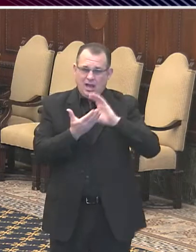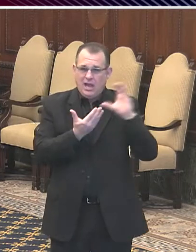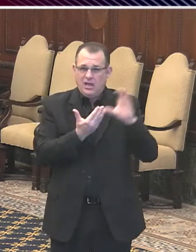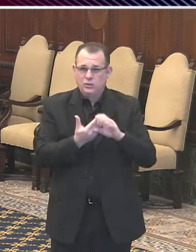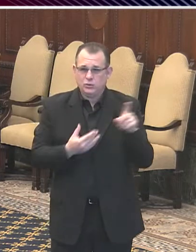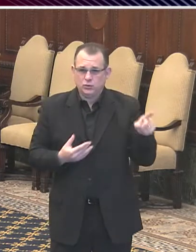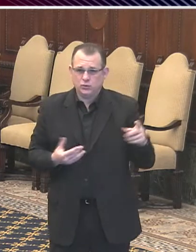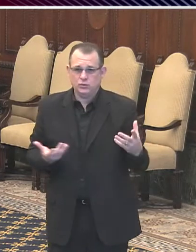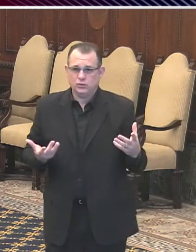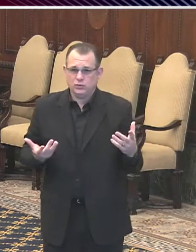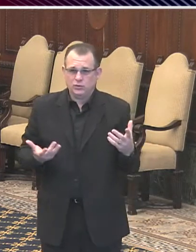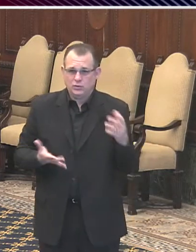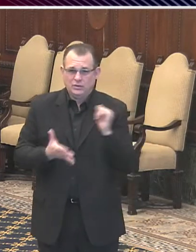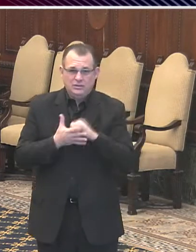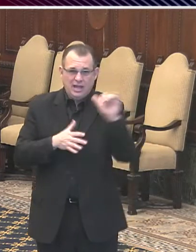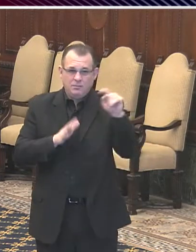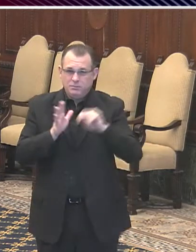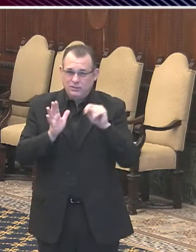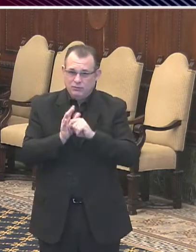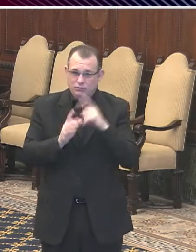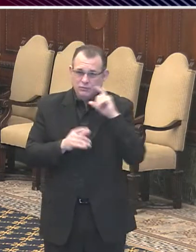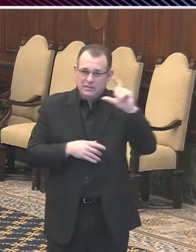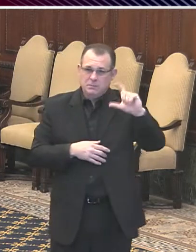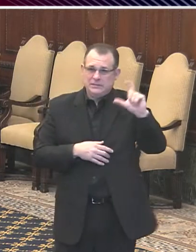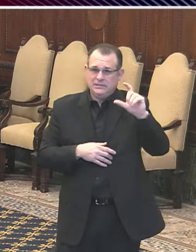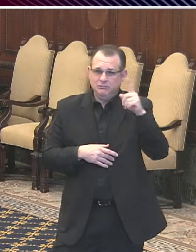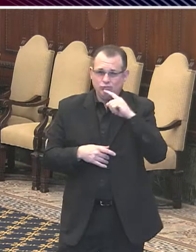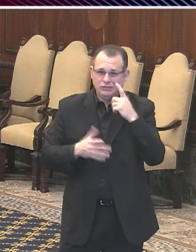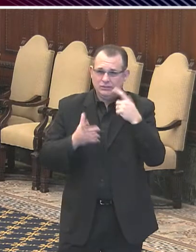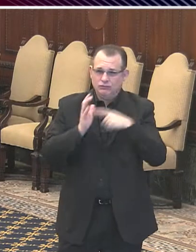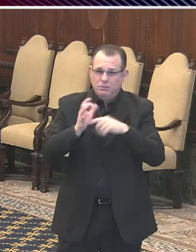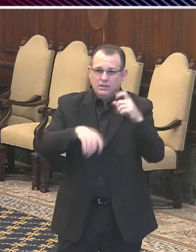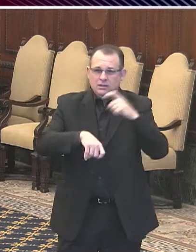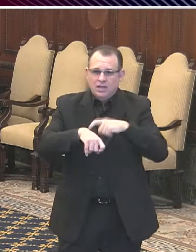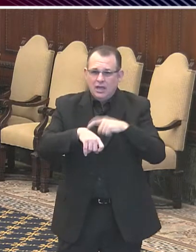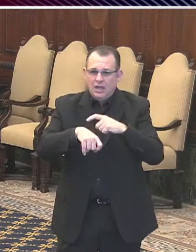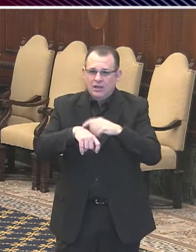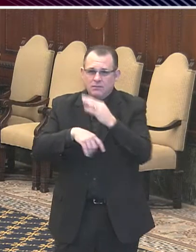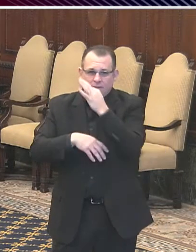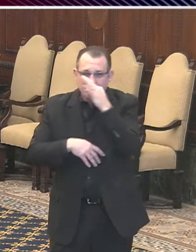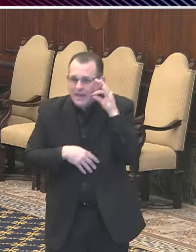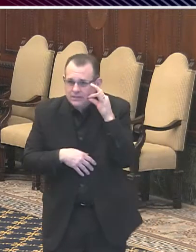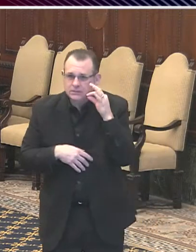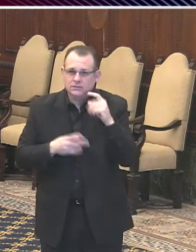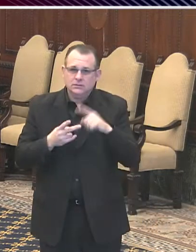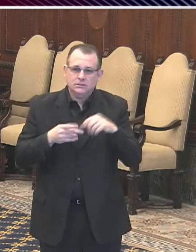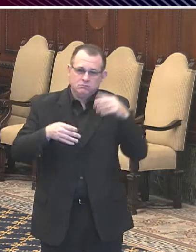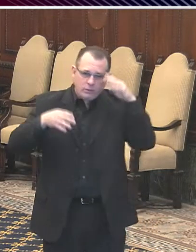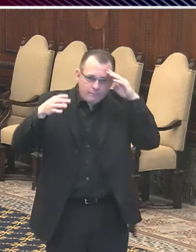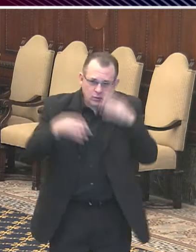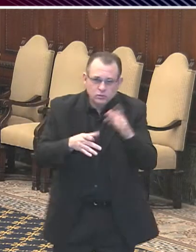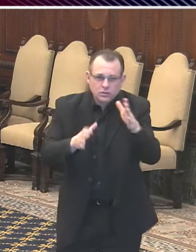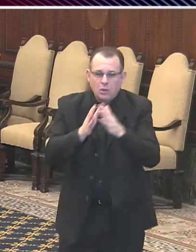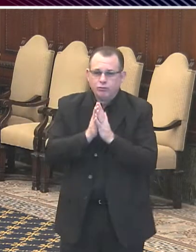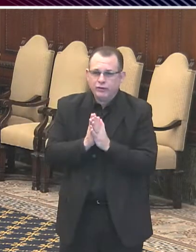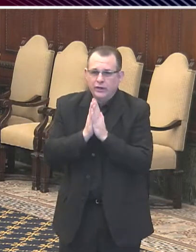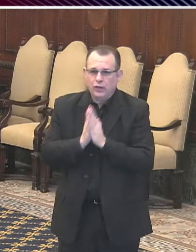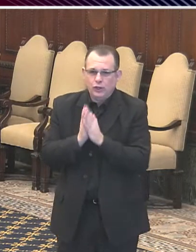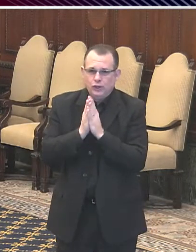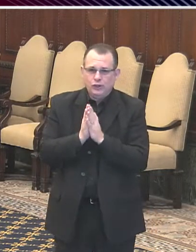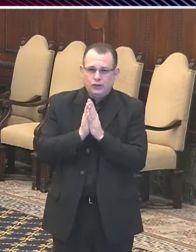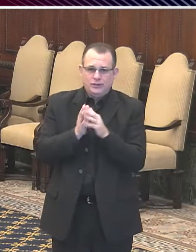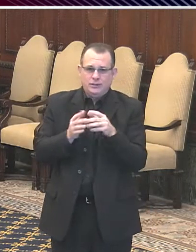This period for Muslims represents a time to fast and devote a particular focus to prayer, purification, and